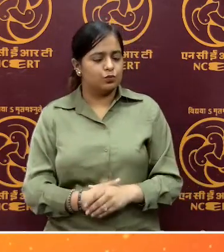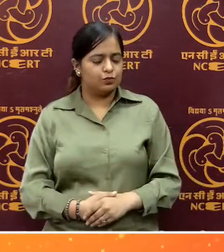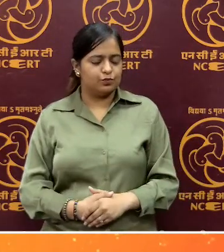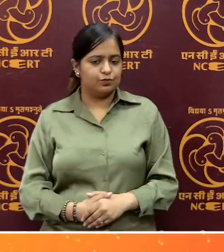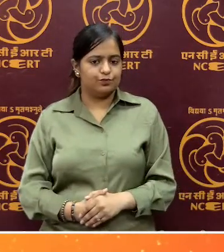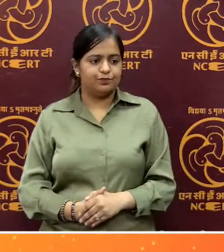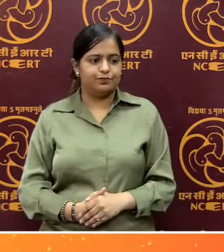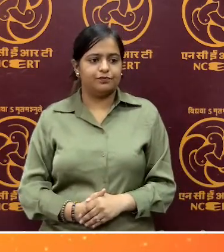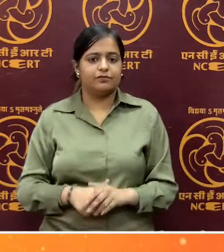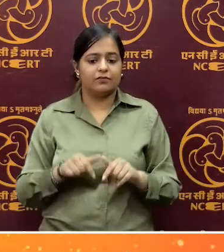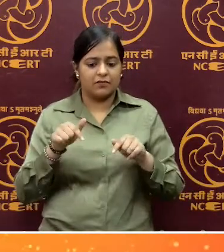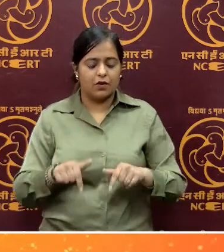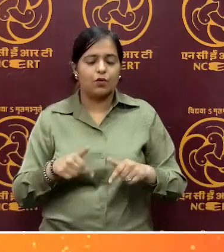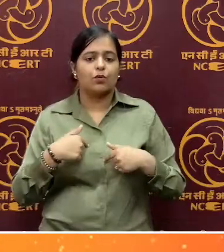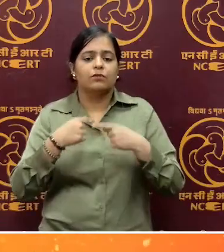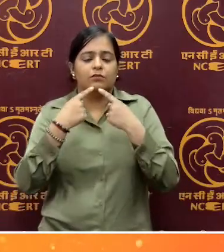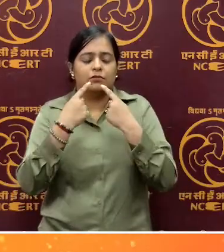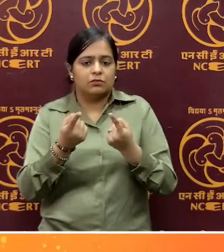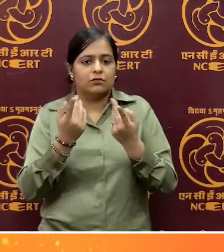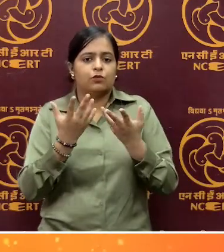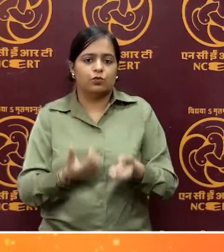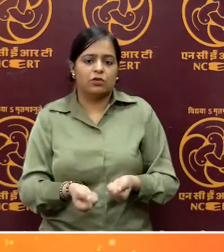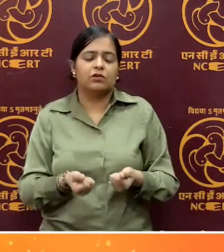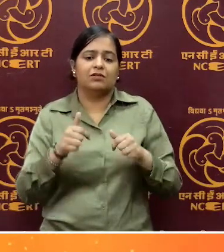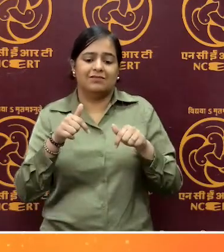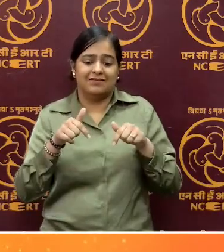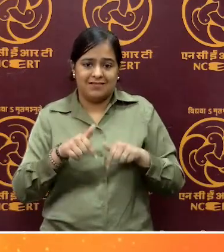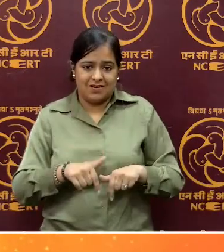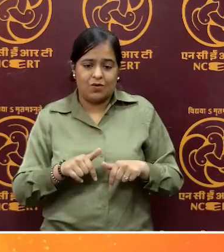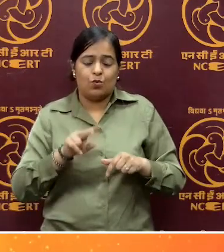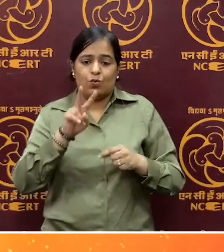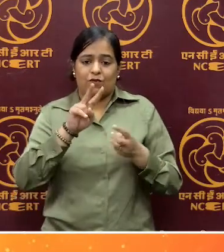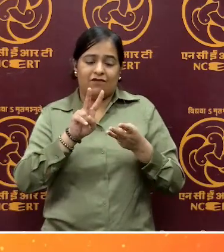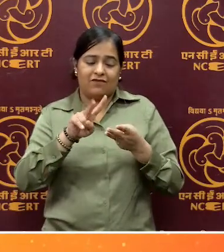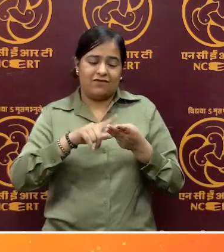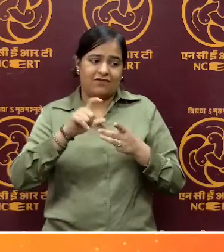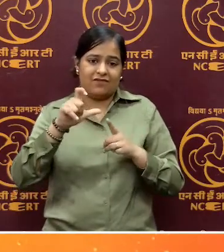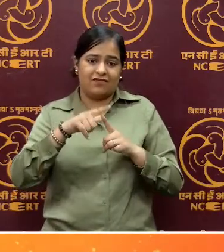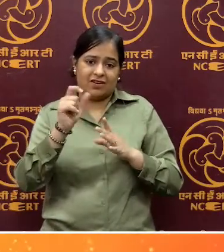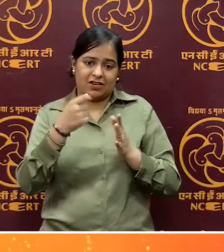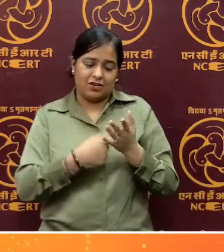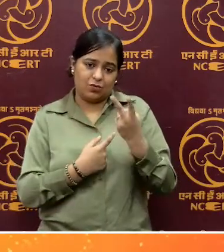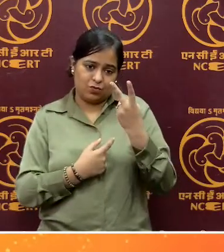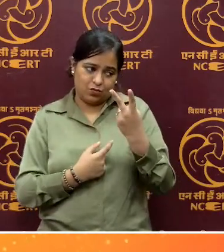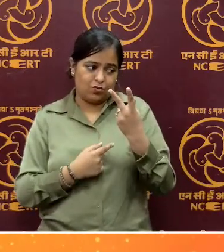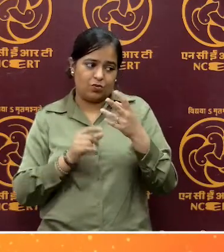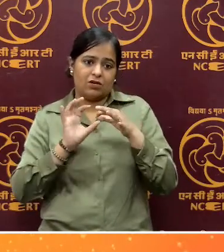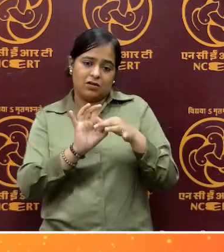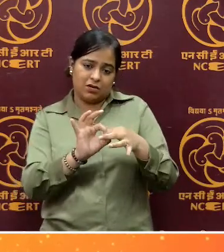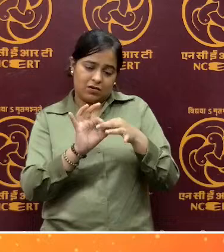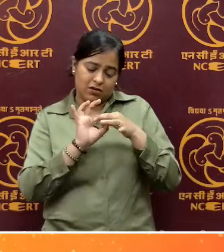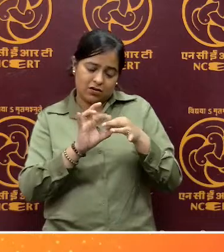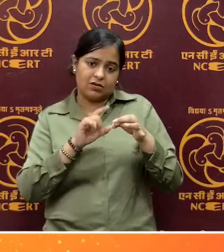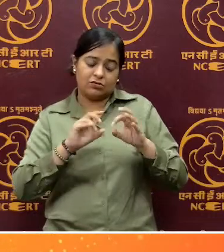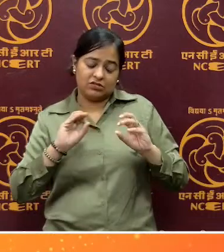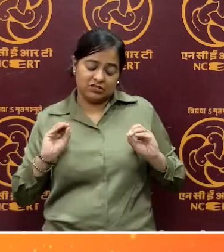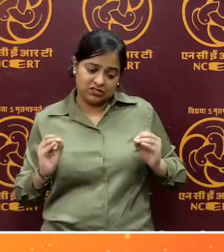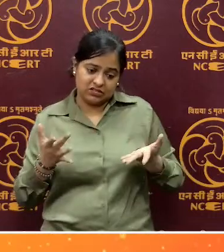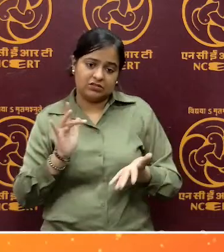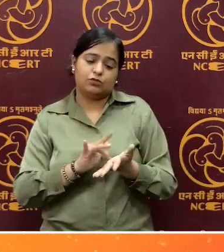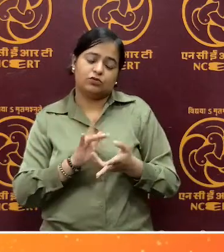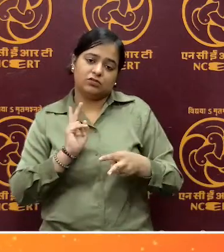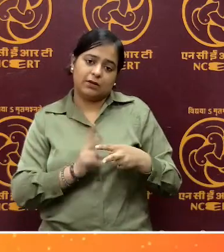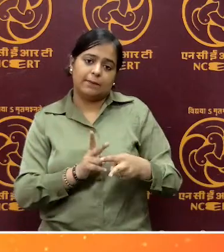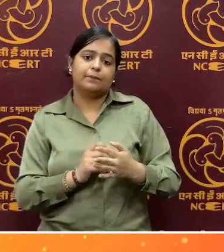Now that's what we have to see. That is, we have two vectors which we have connected with the same initial point. The